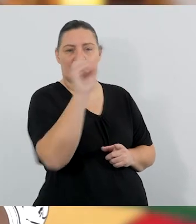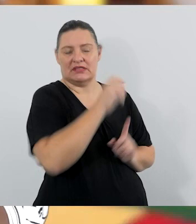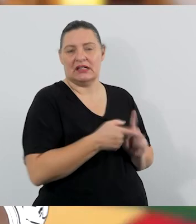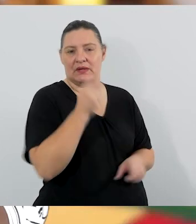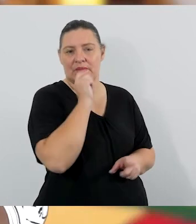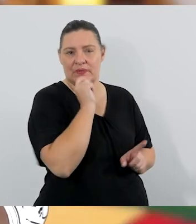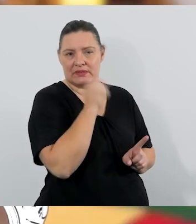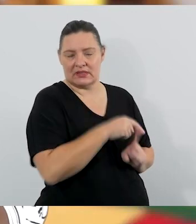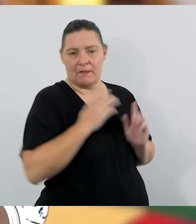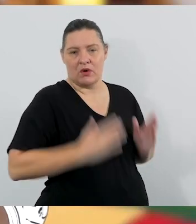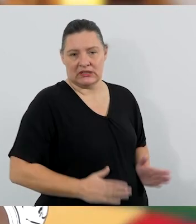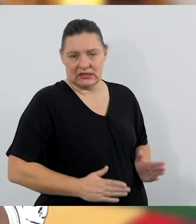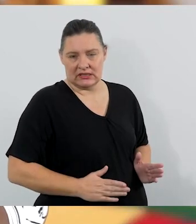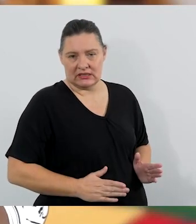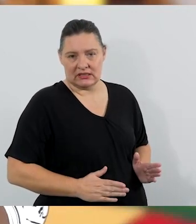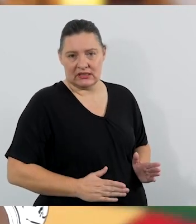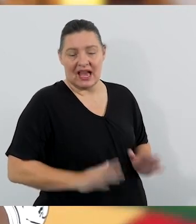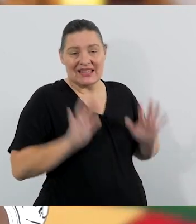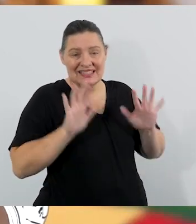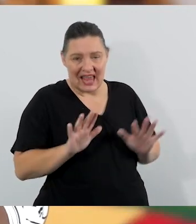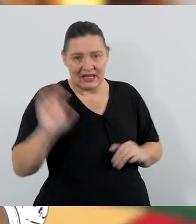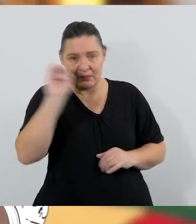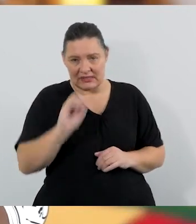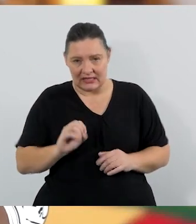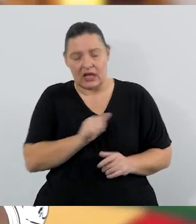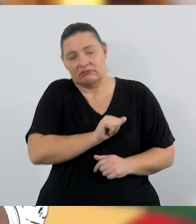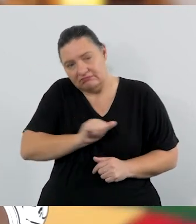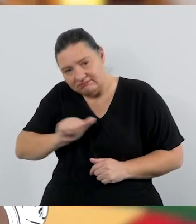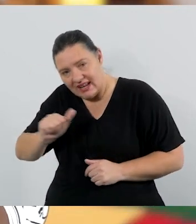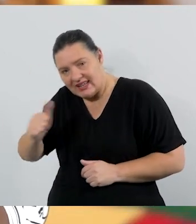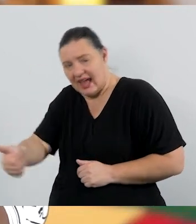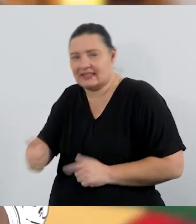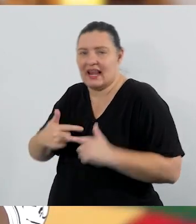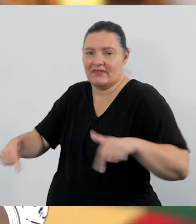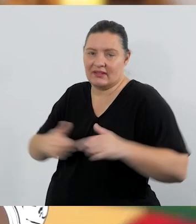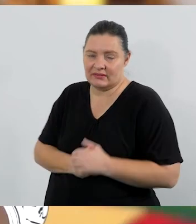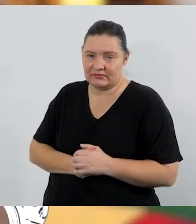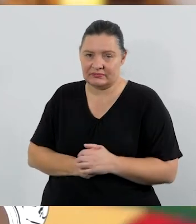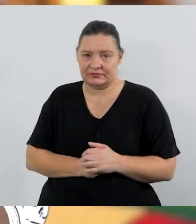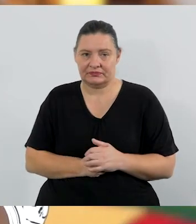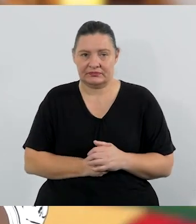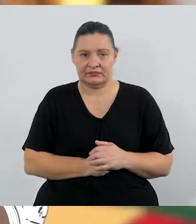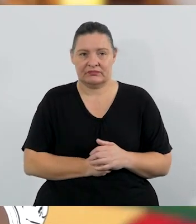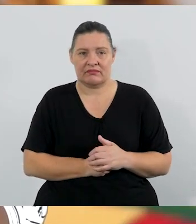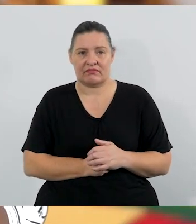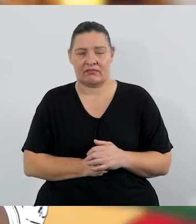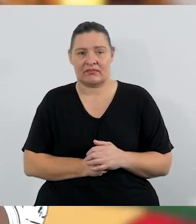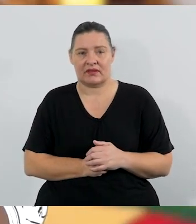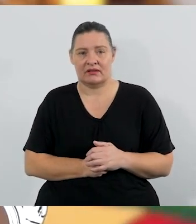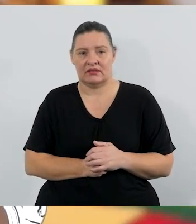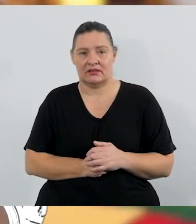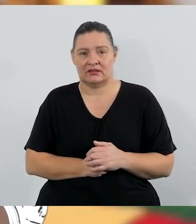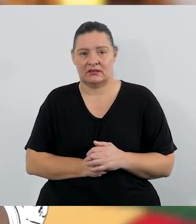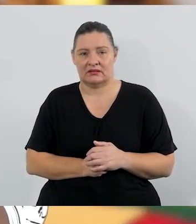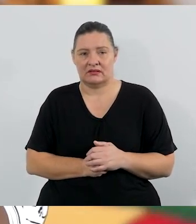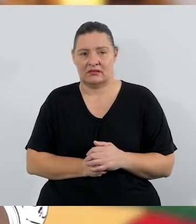90% of that energy in your body, and only 10% will be transferred to the next animal or organism that is